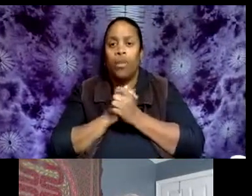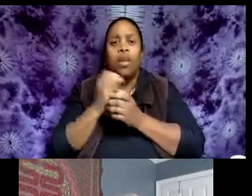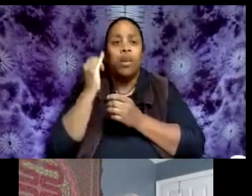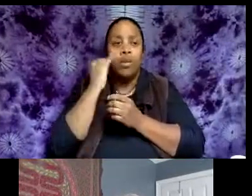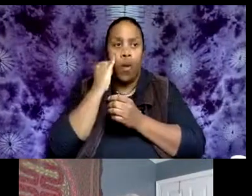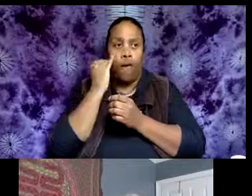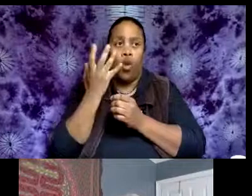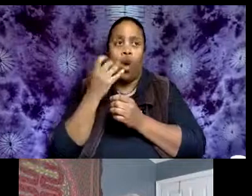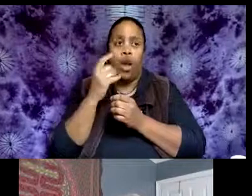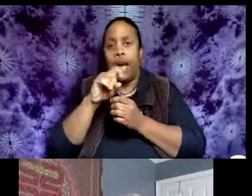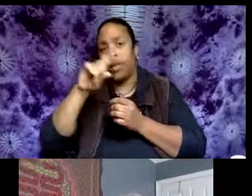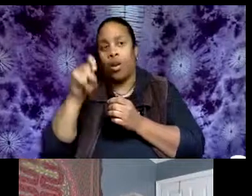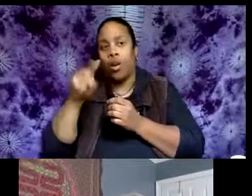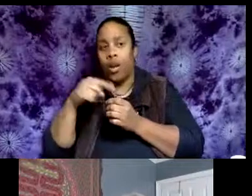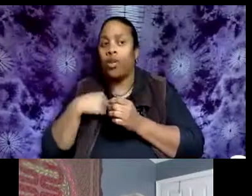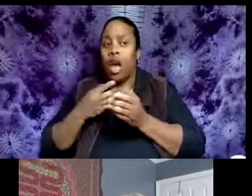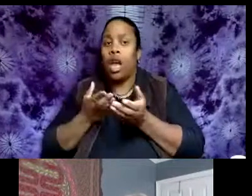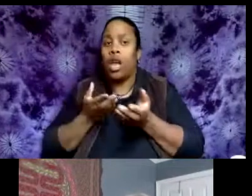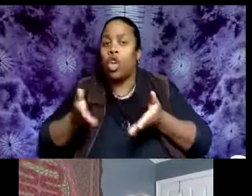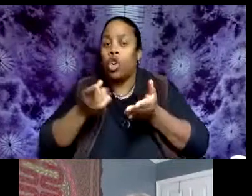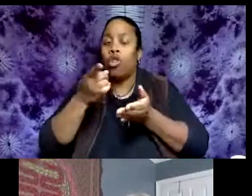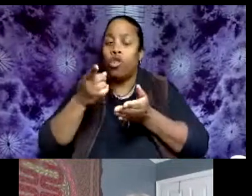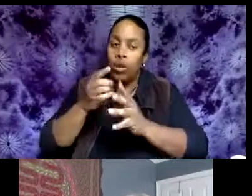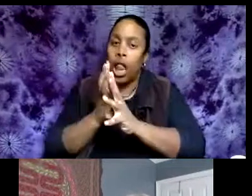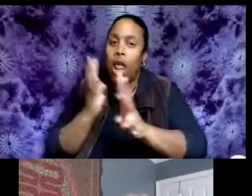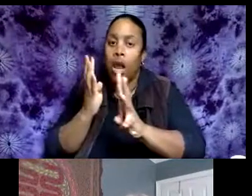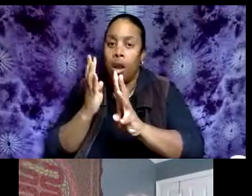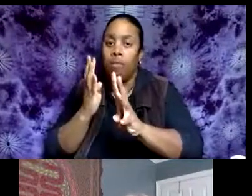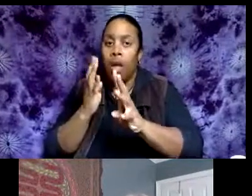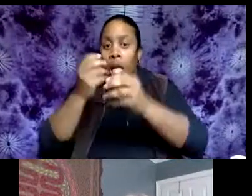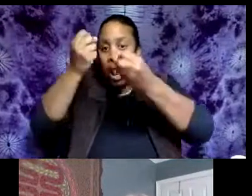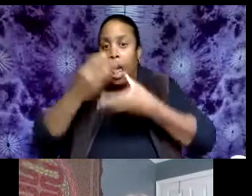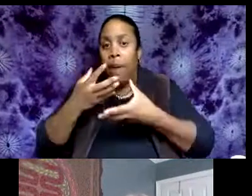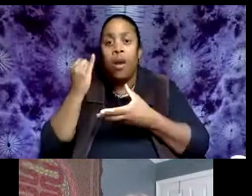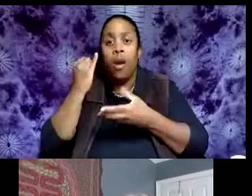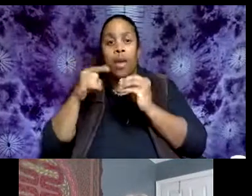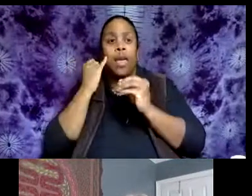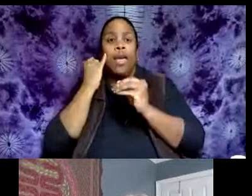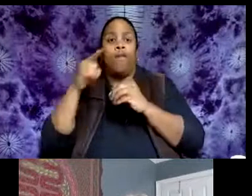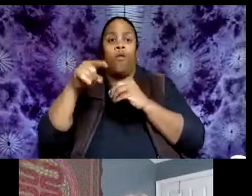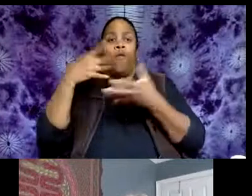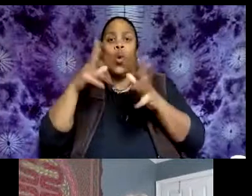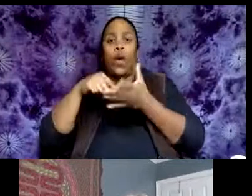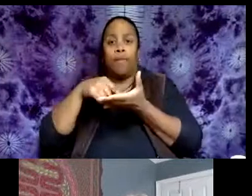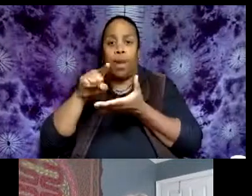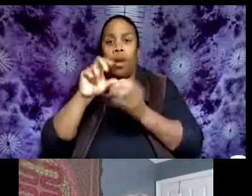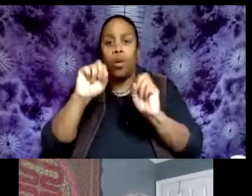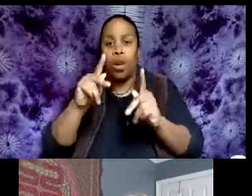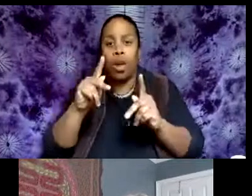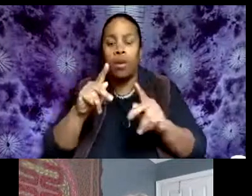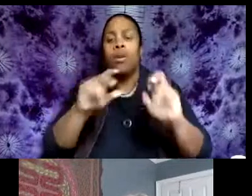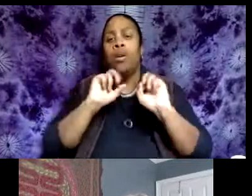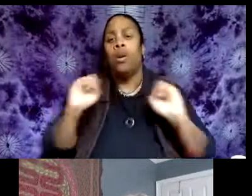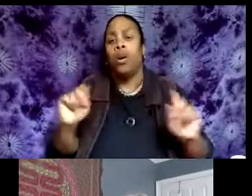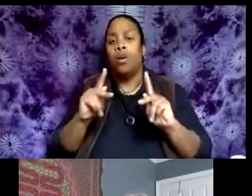line. After you pay, please write in the chat and let me know that you paid so I make sure to get you in line quickly. All right, well, we're gonna have the practitioners